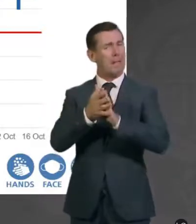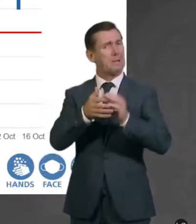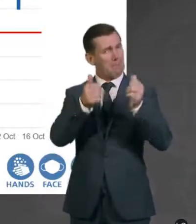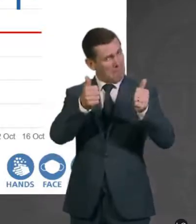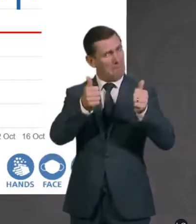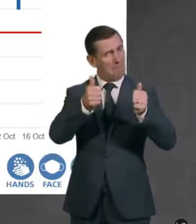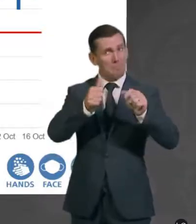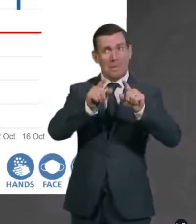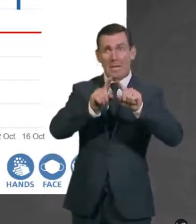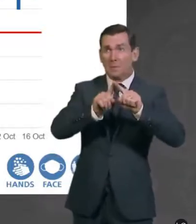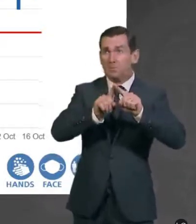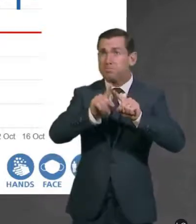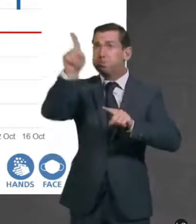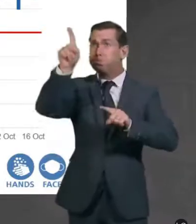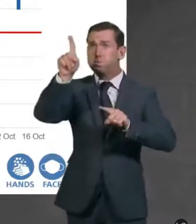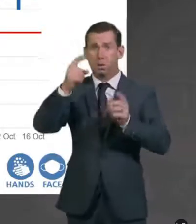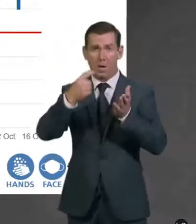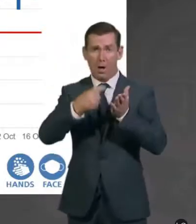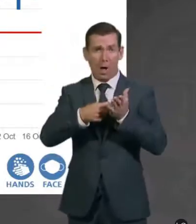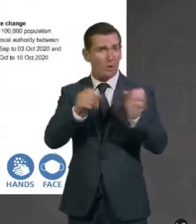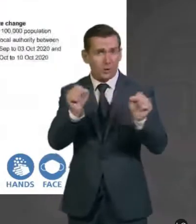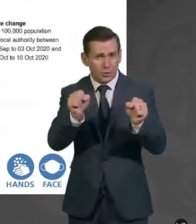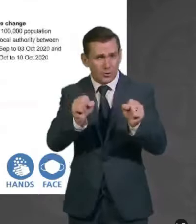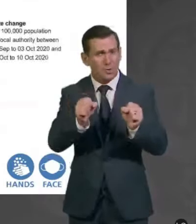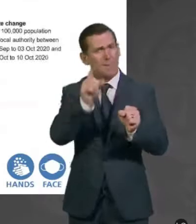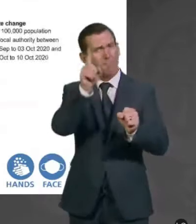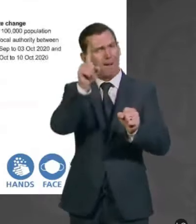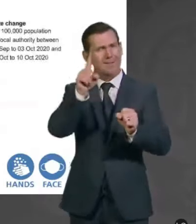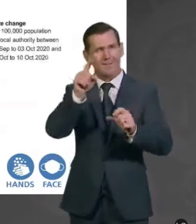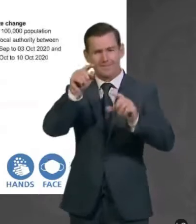be. Next slide, please.